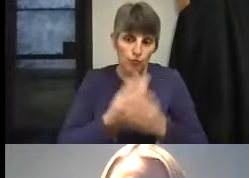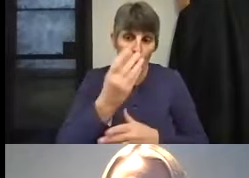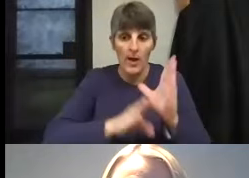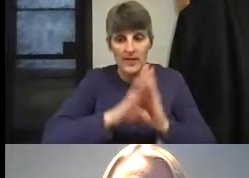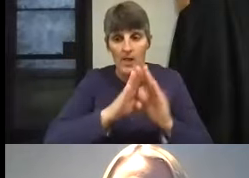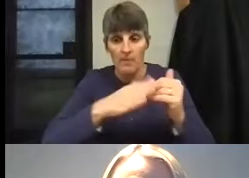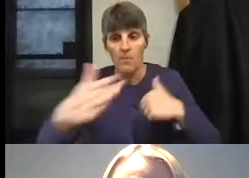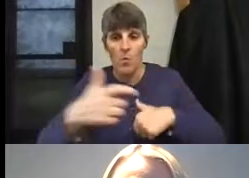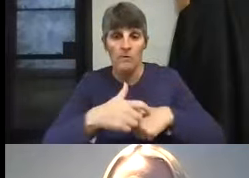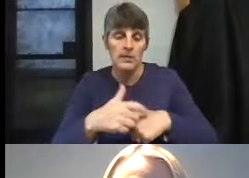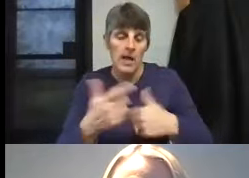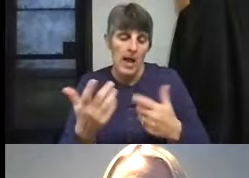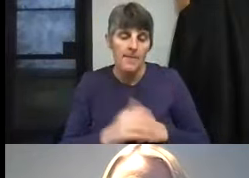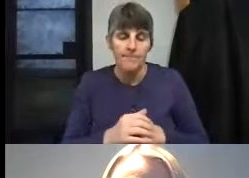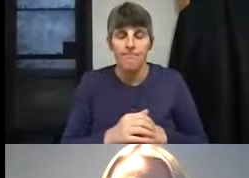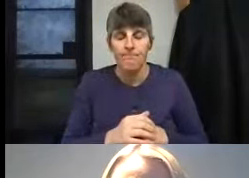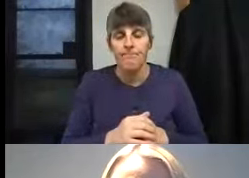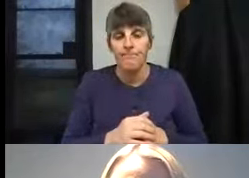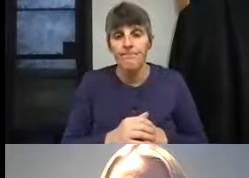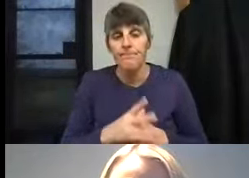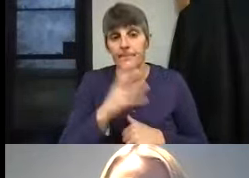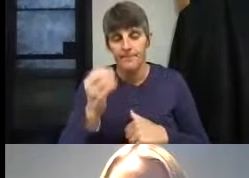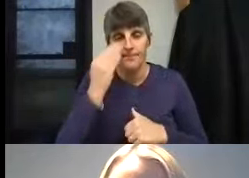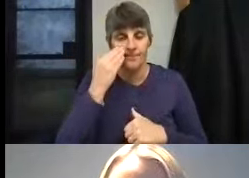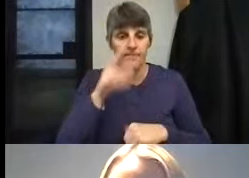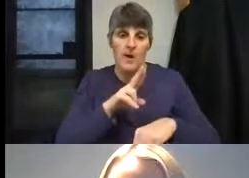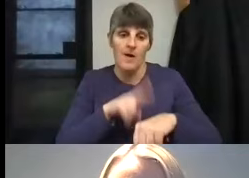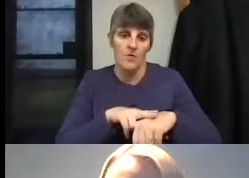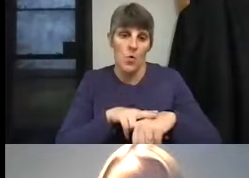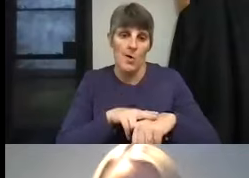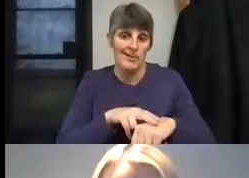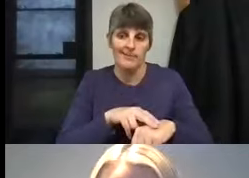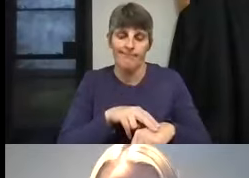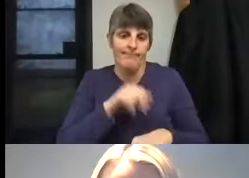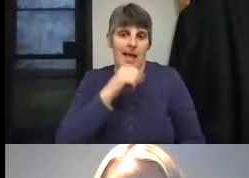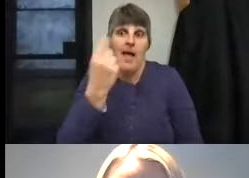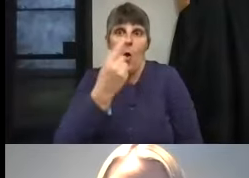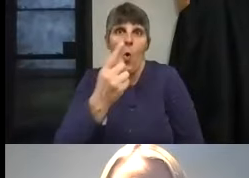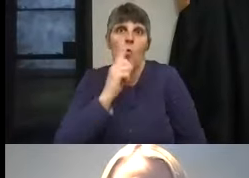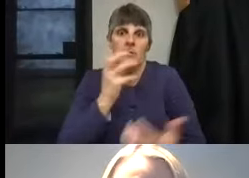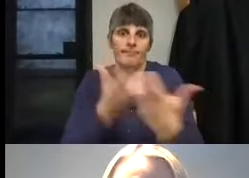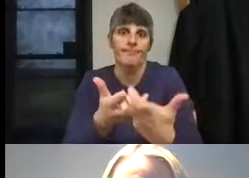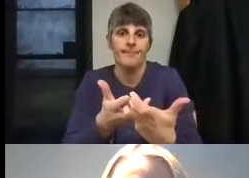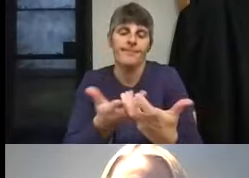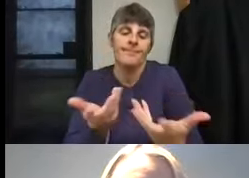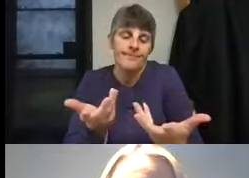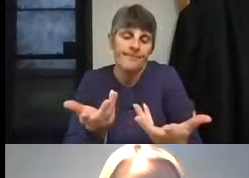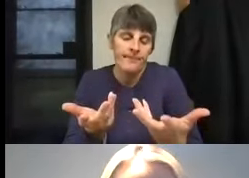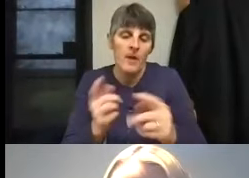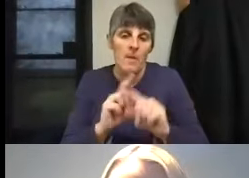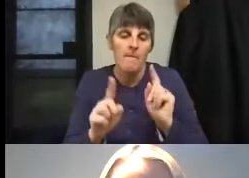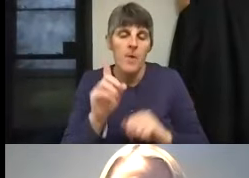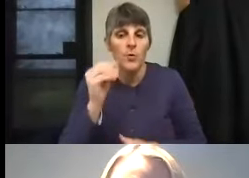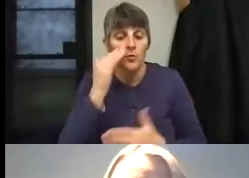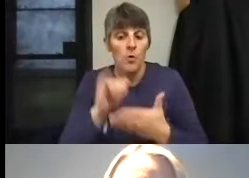over time. And, of course, this isn't always the case either, but we do